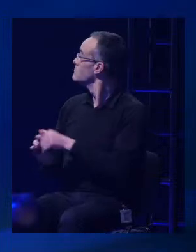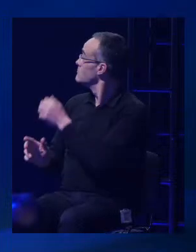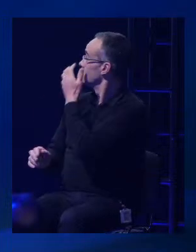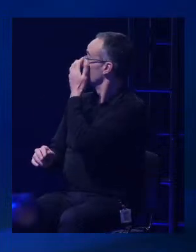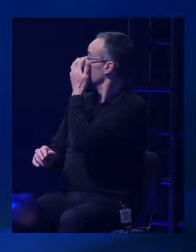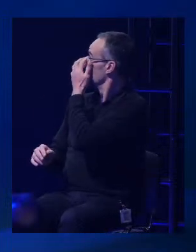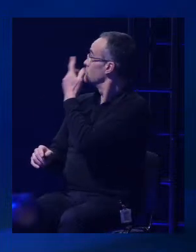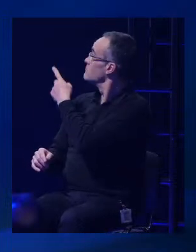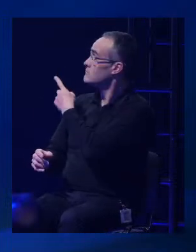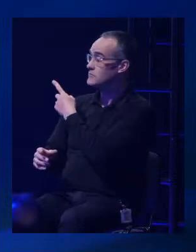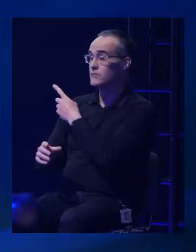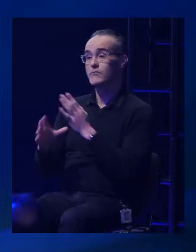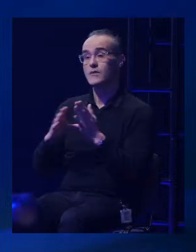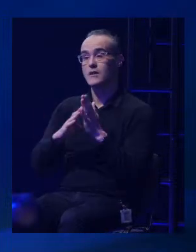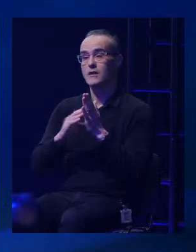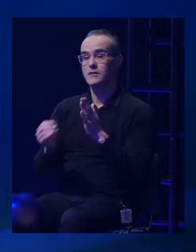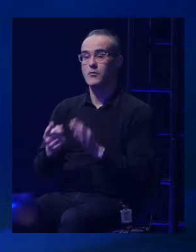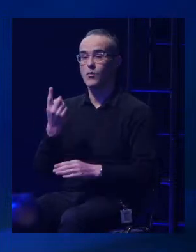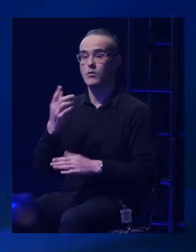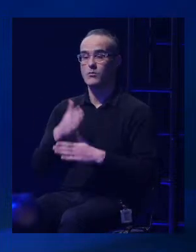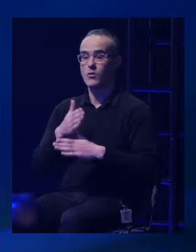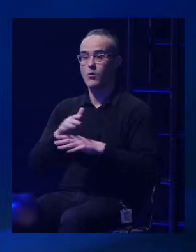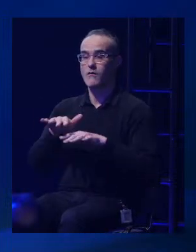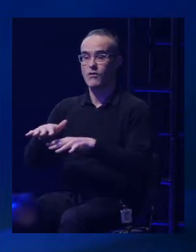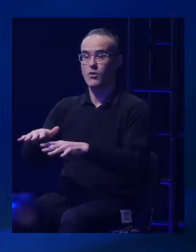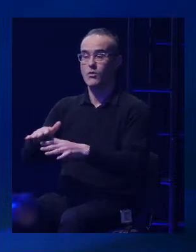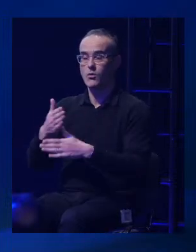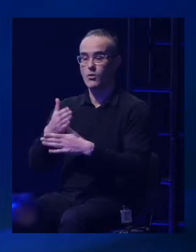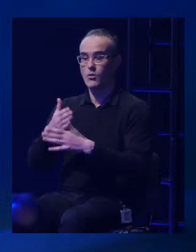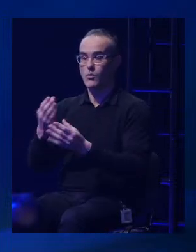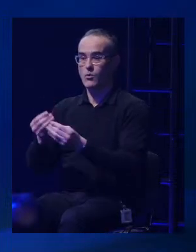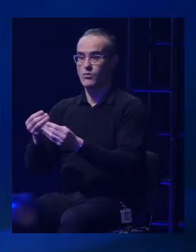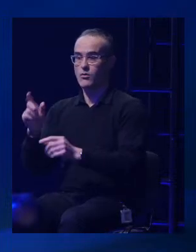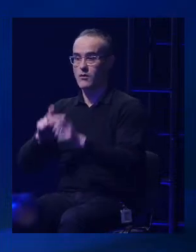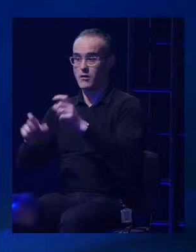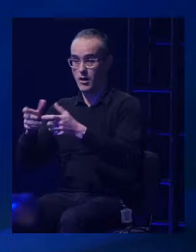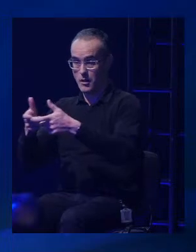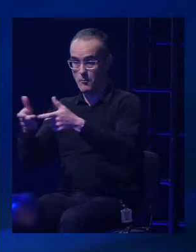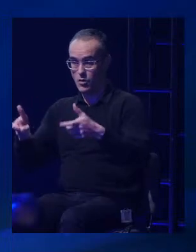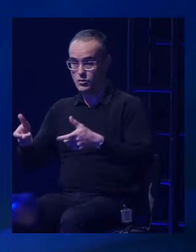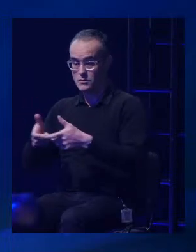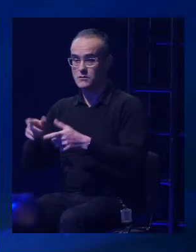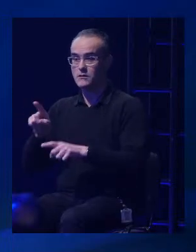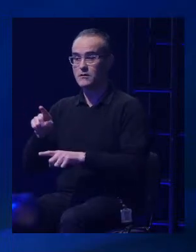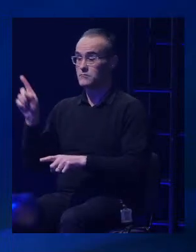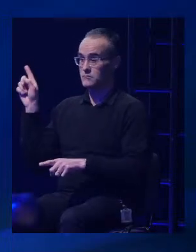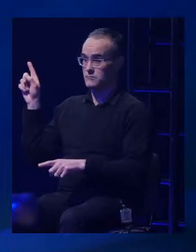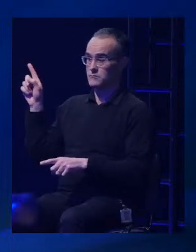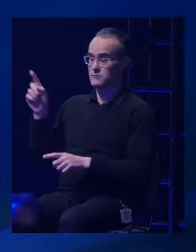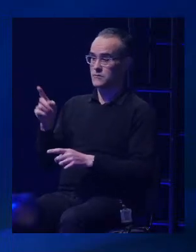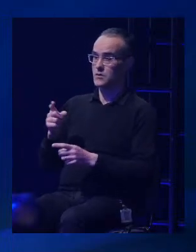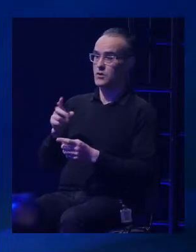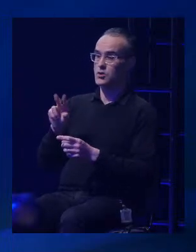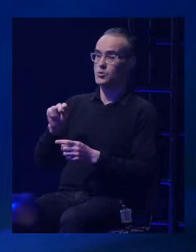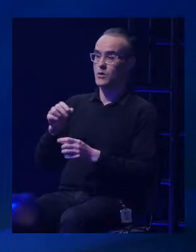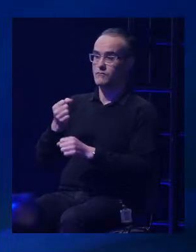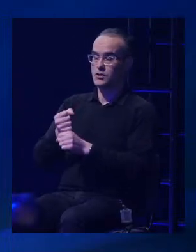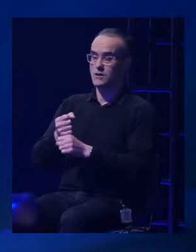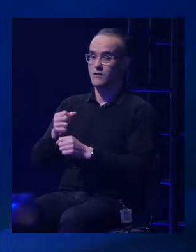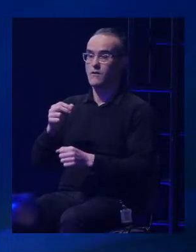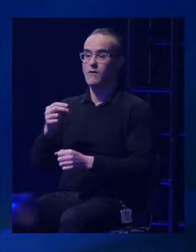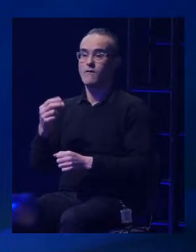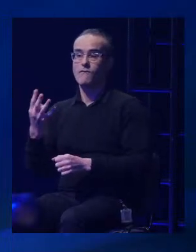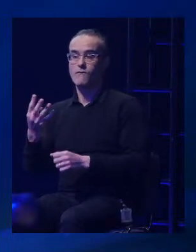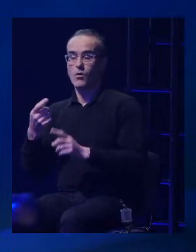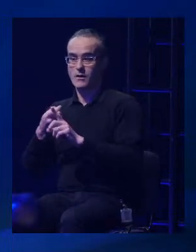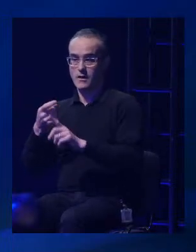So this is an example of one workflow that you could use with ColorBox. So in this particular scenario here, we've got a 12G 4K camera that's